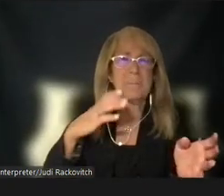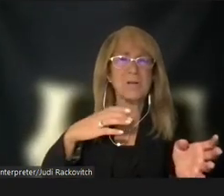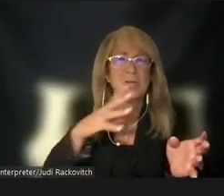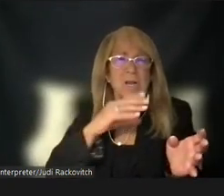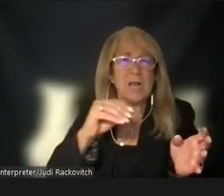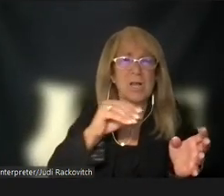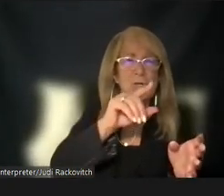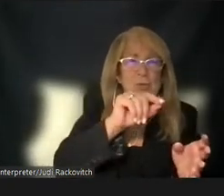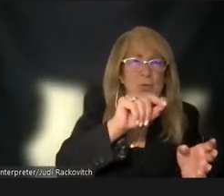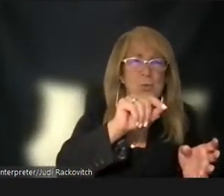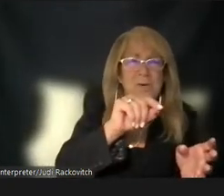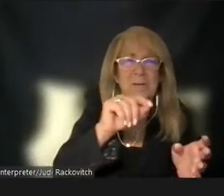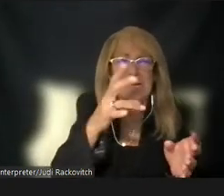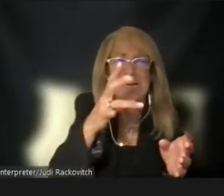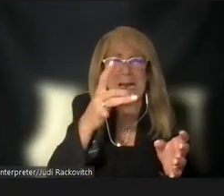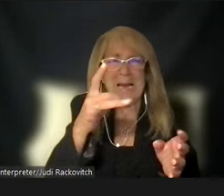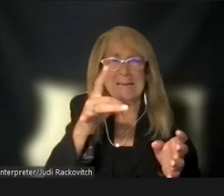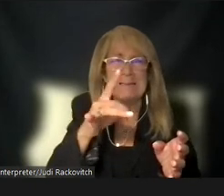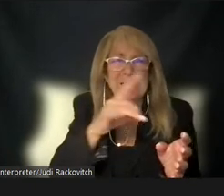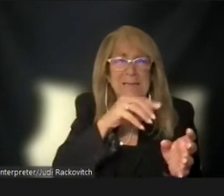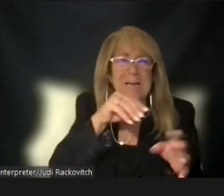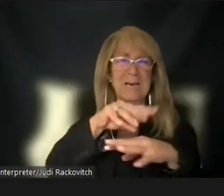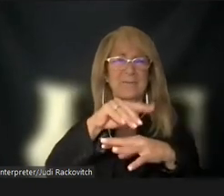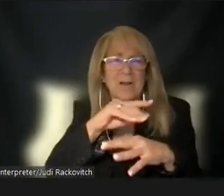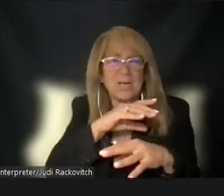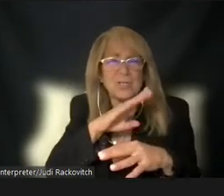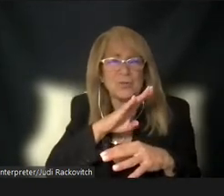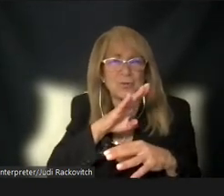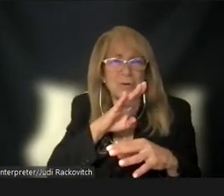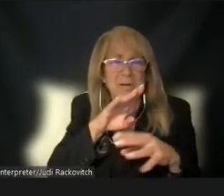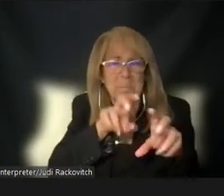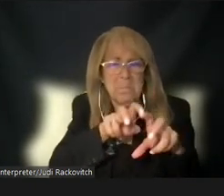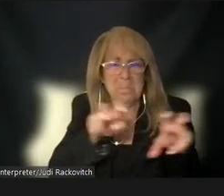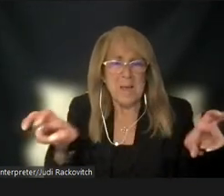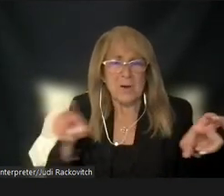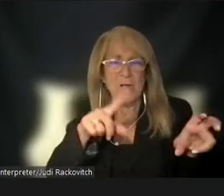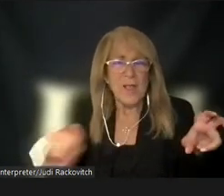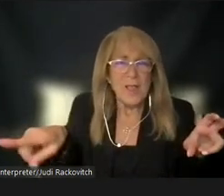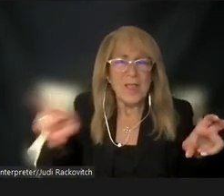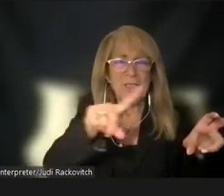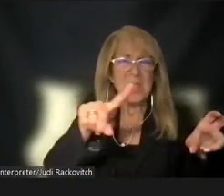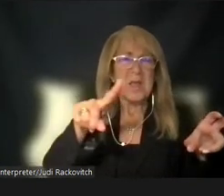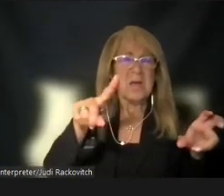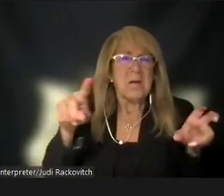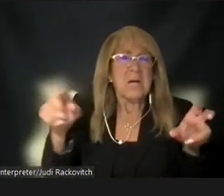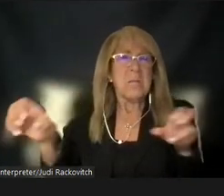York City Advisory Panel. Many of them came back with the same concept of congestion pricing.